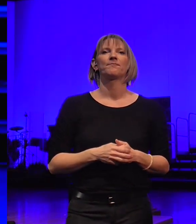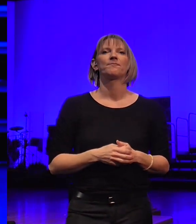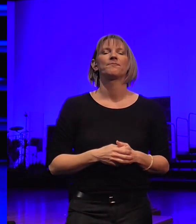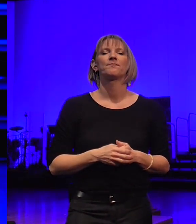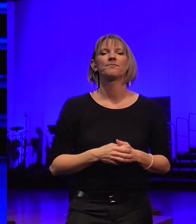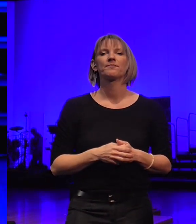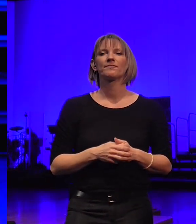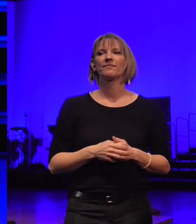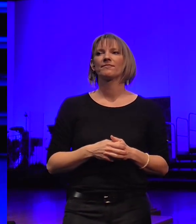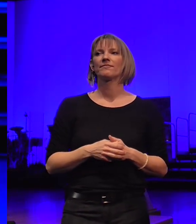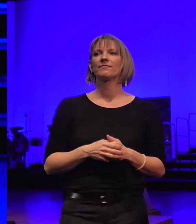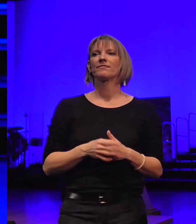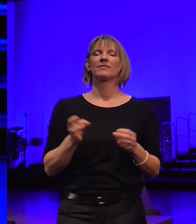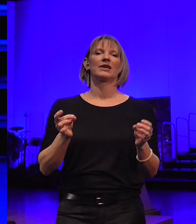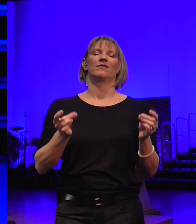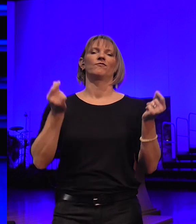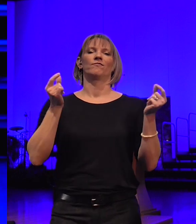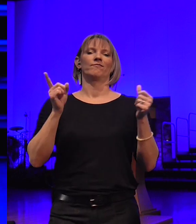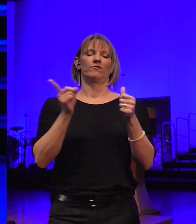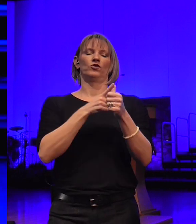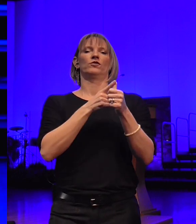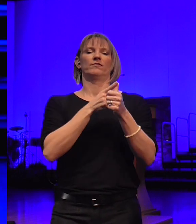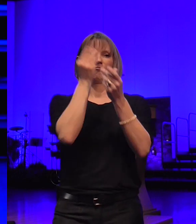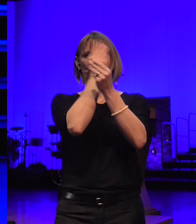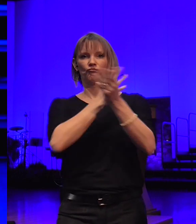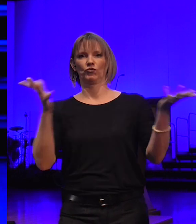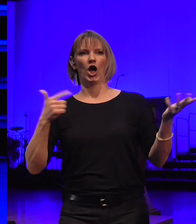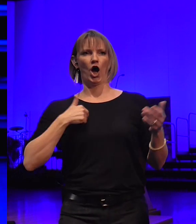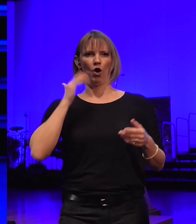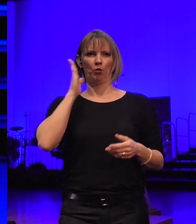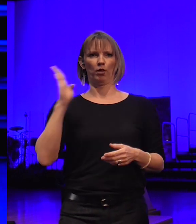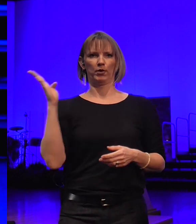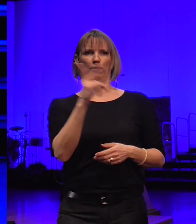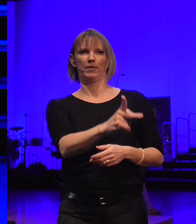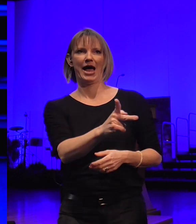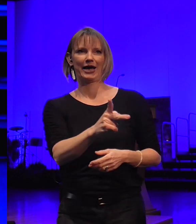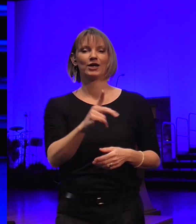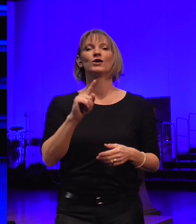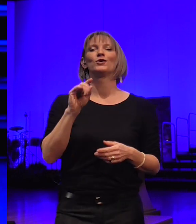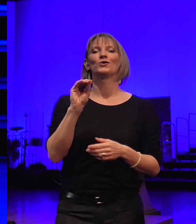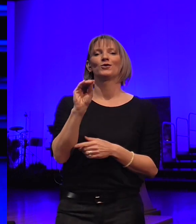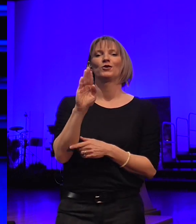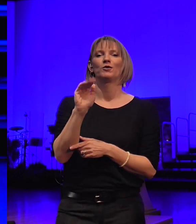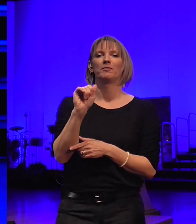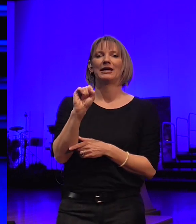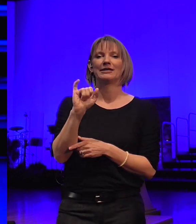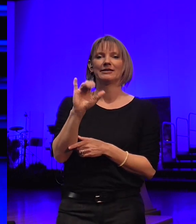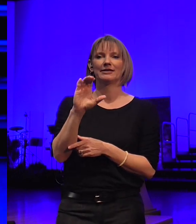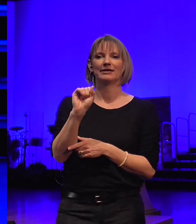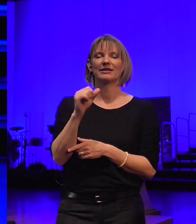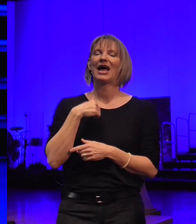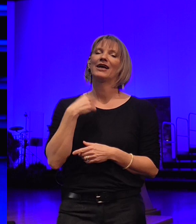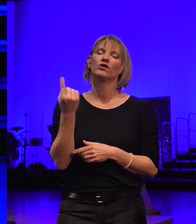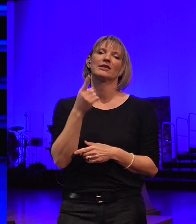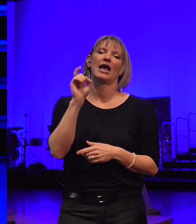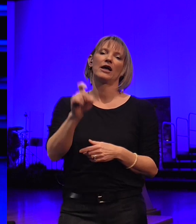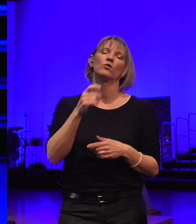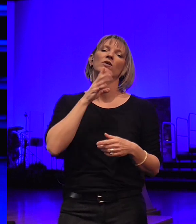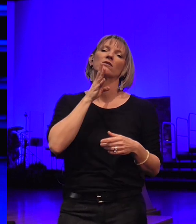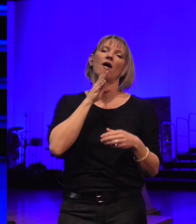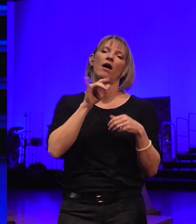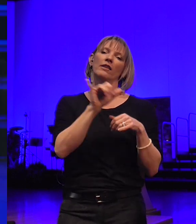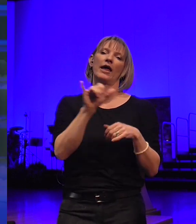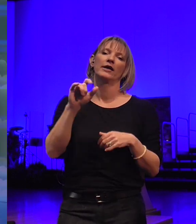I'm going to get this out of the way right away. I'll be back to basics. Just have to get out of the way. It's our